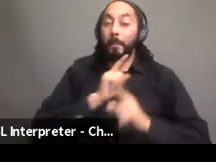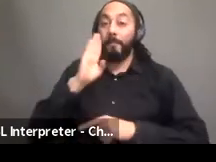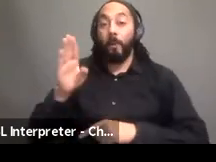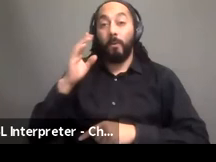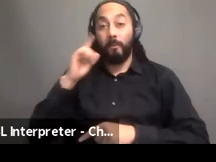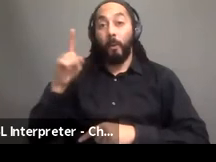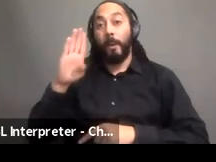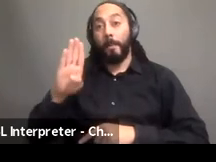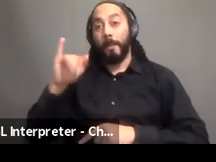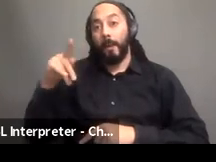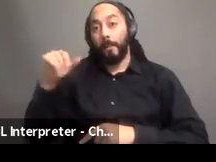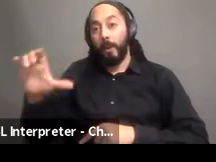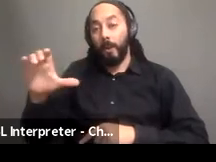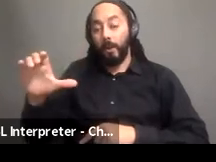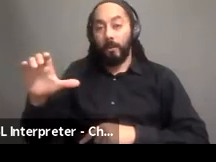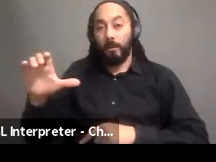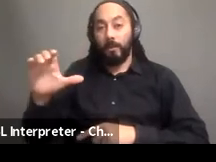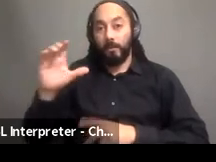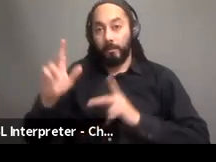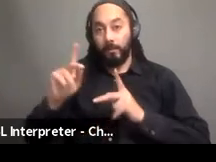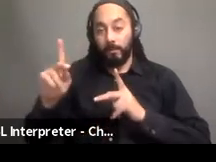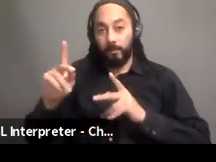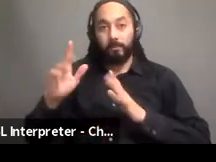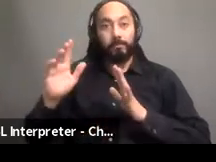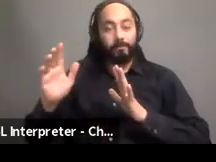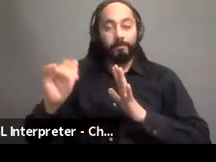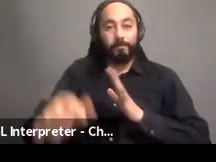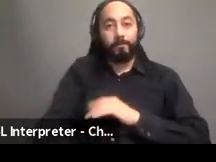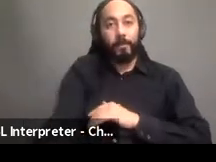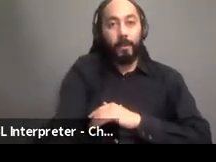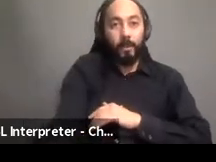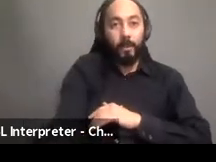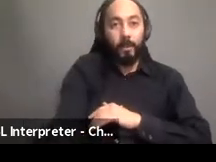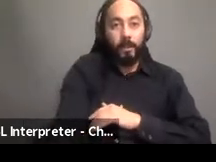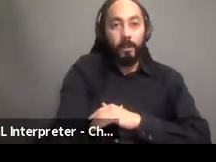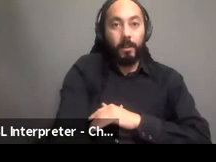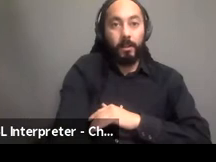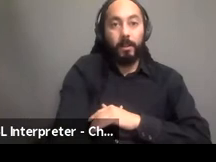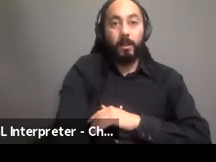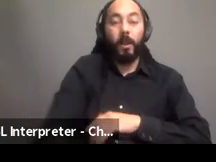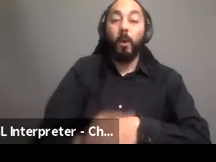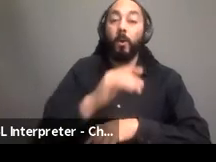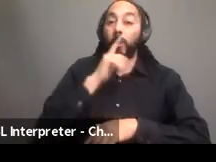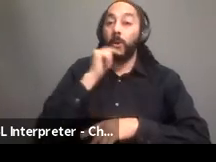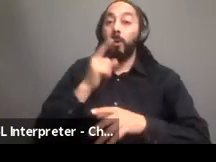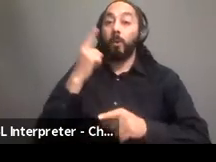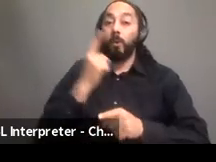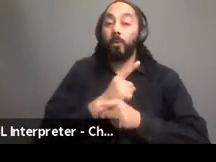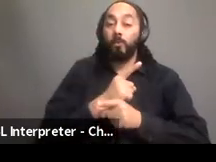Mistrusting the system, position of the harasser, deportation, very good, whoever wrote